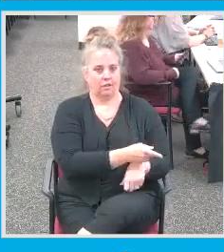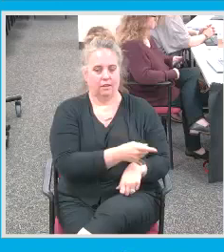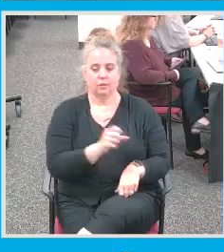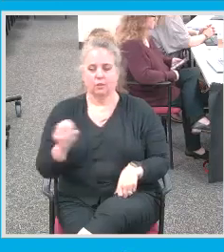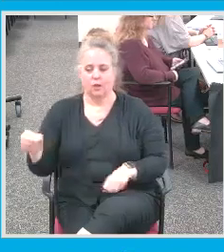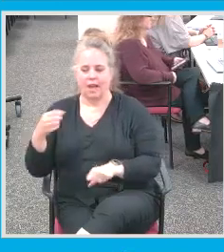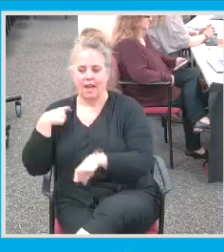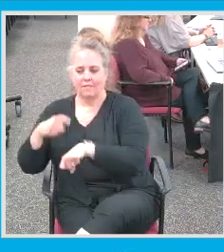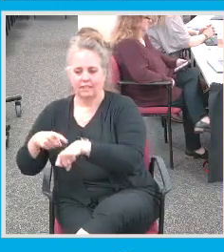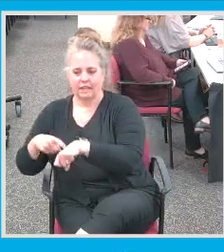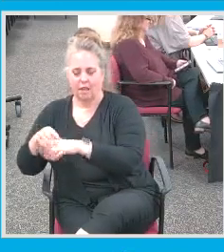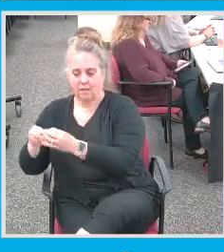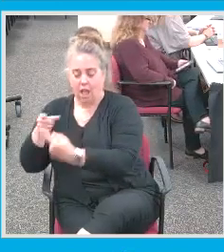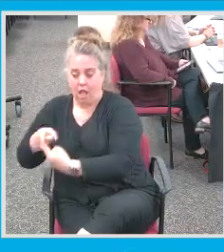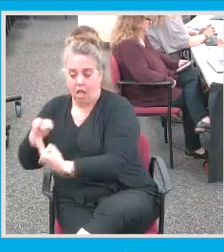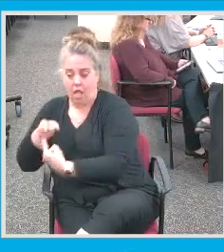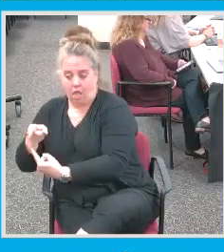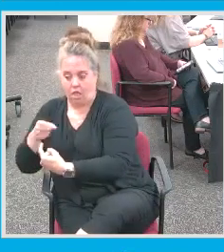Next slide, please.